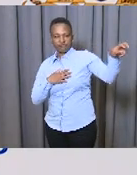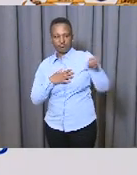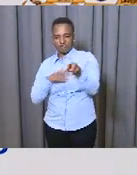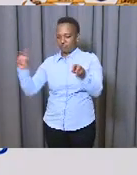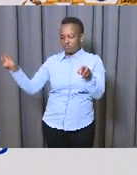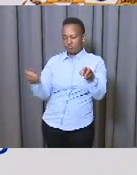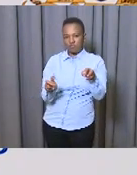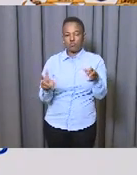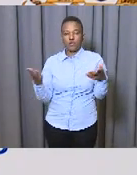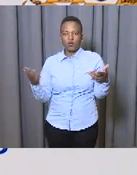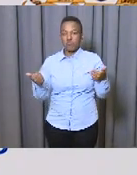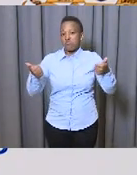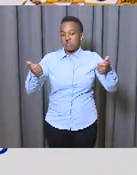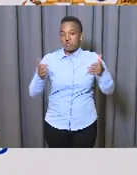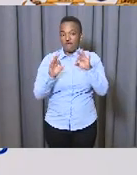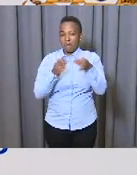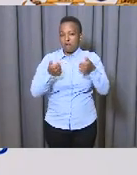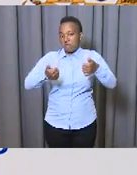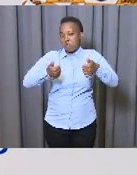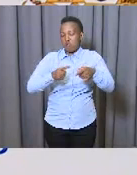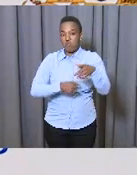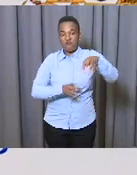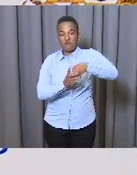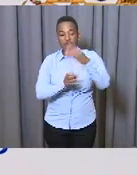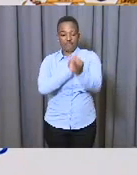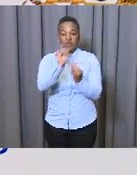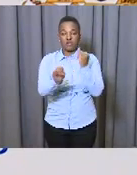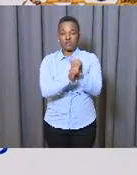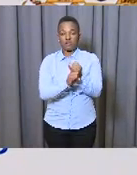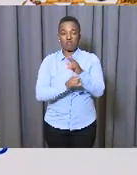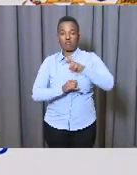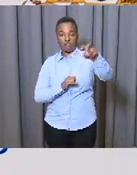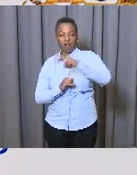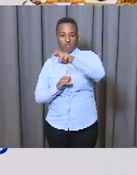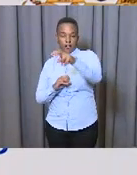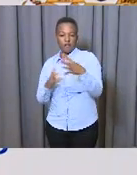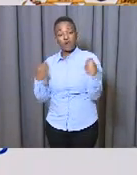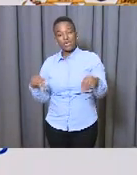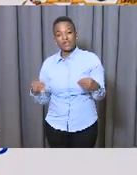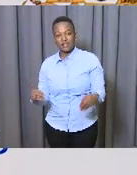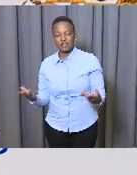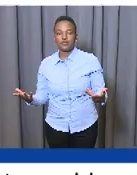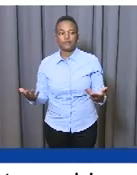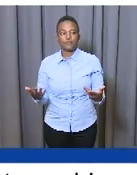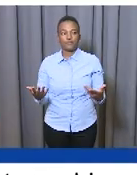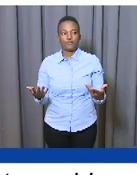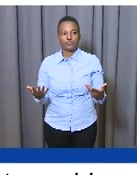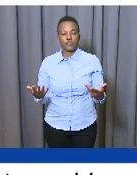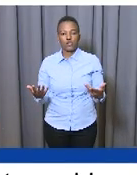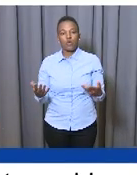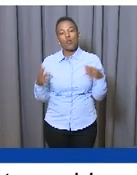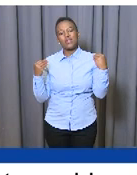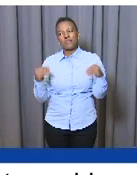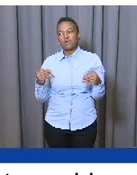well-to-do families, people who involved in international business or involved in business that allows